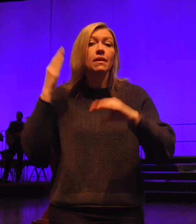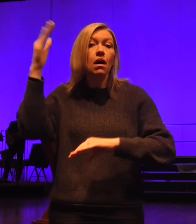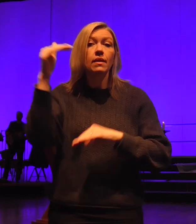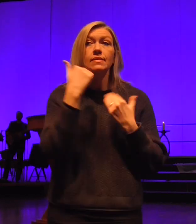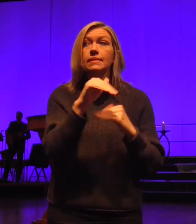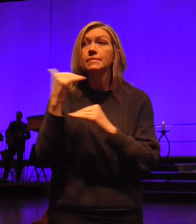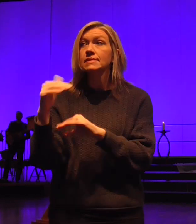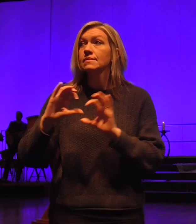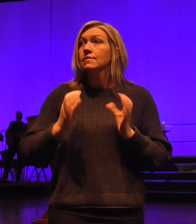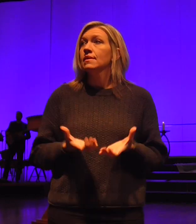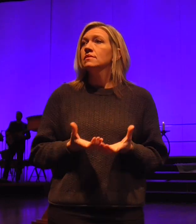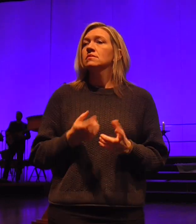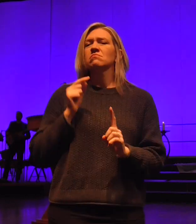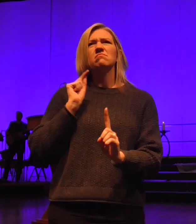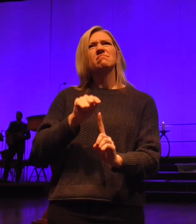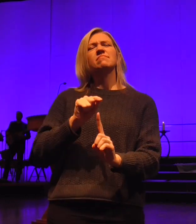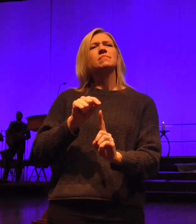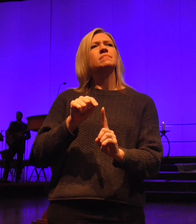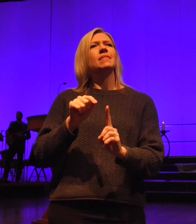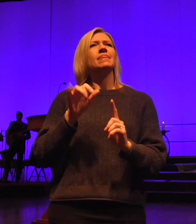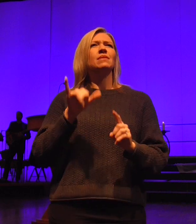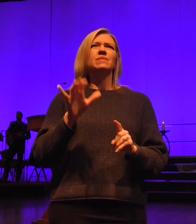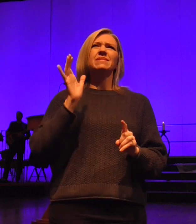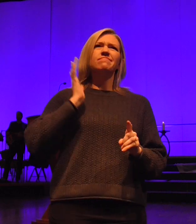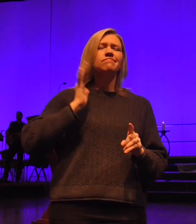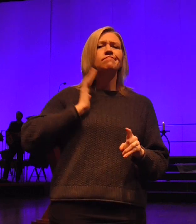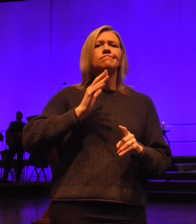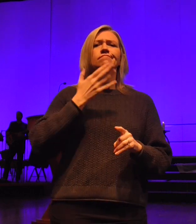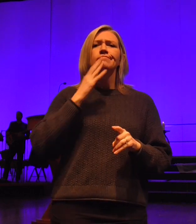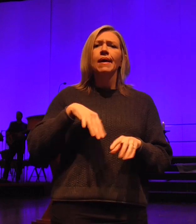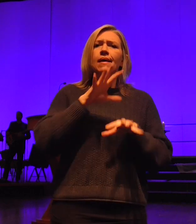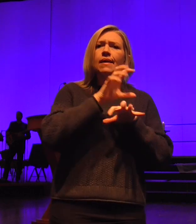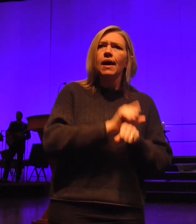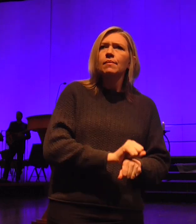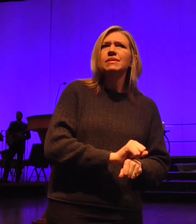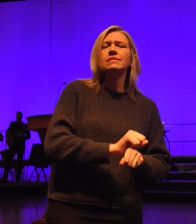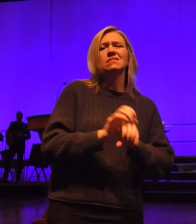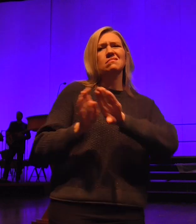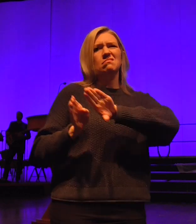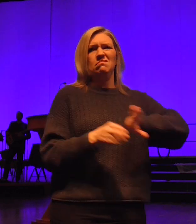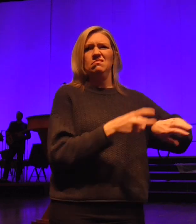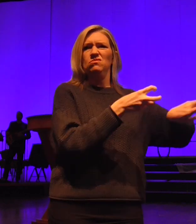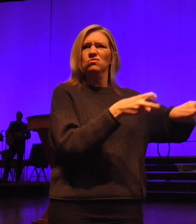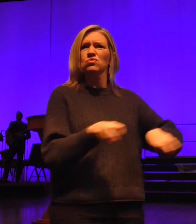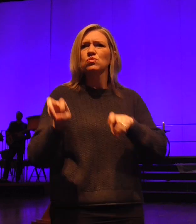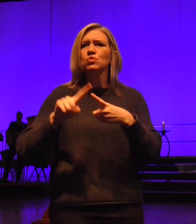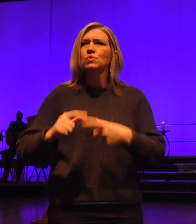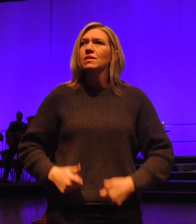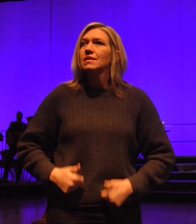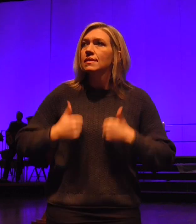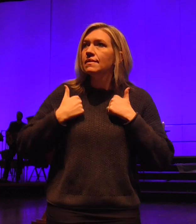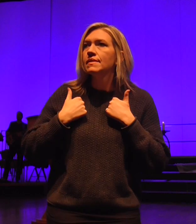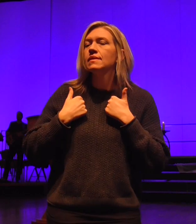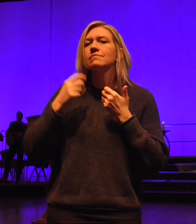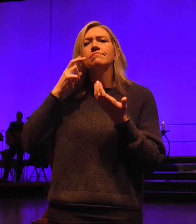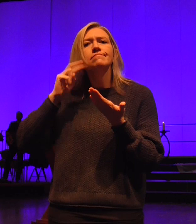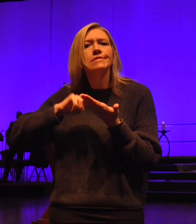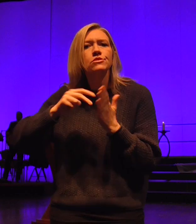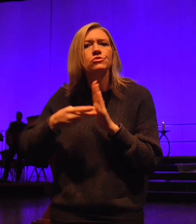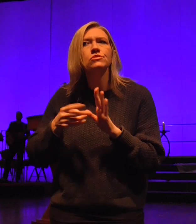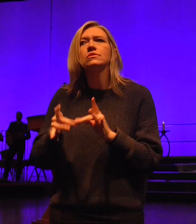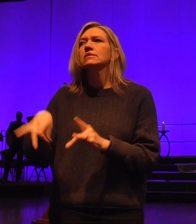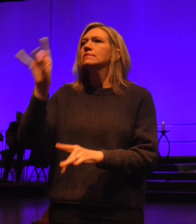all about moving from those bad habits that we've gotten into to living from a place of intentionality and